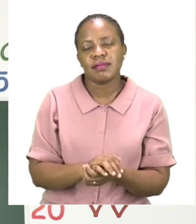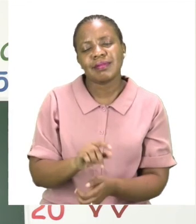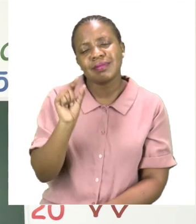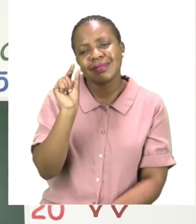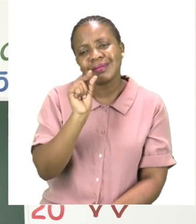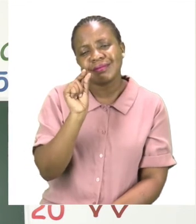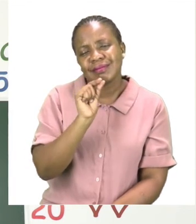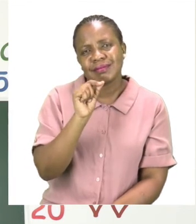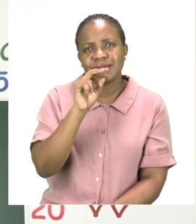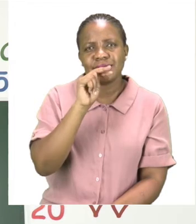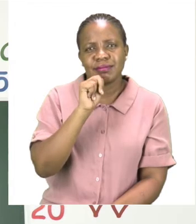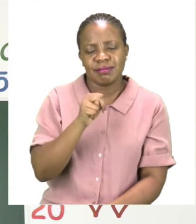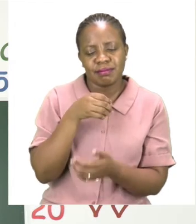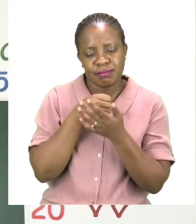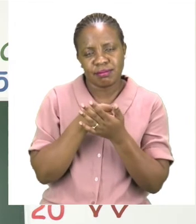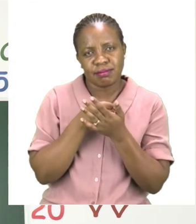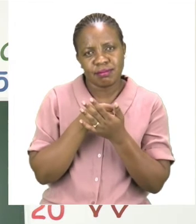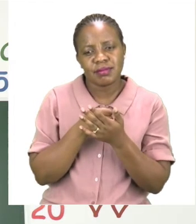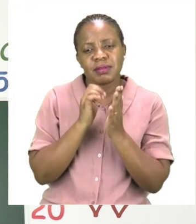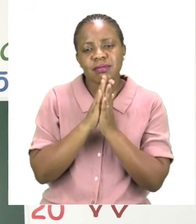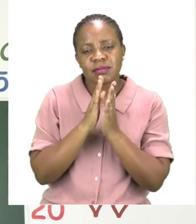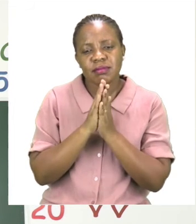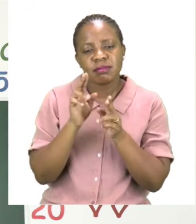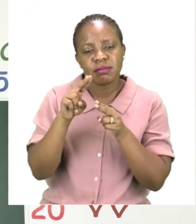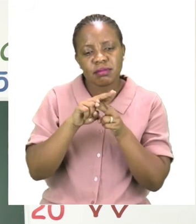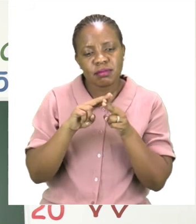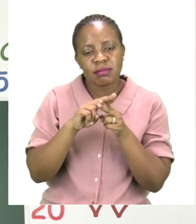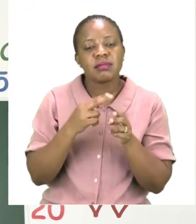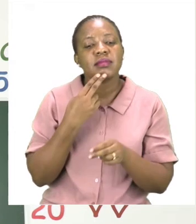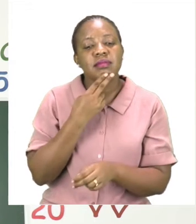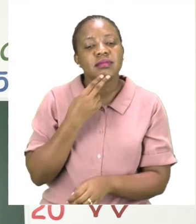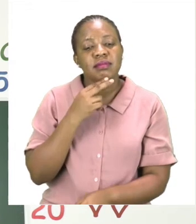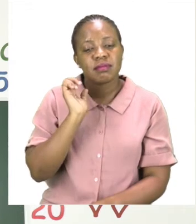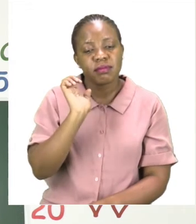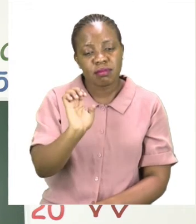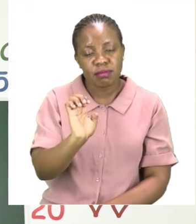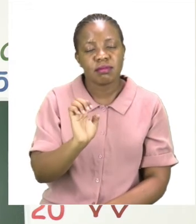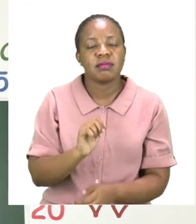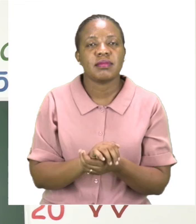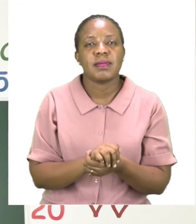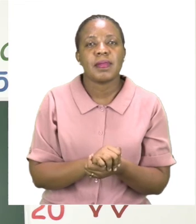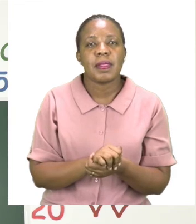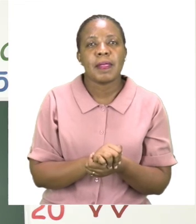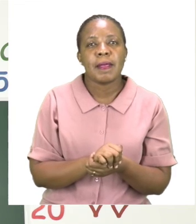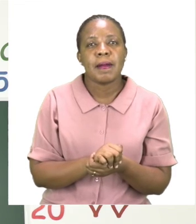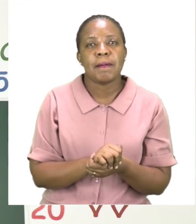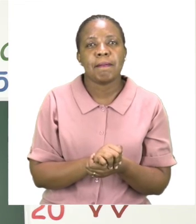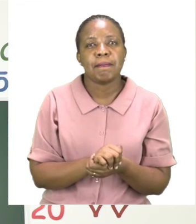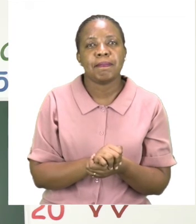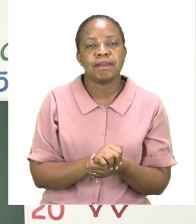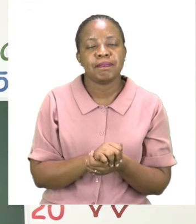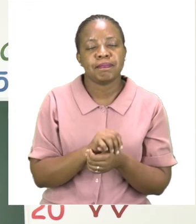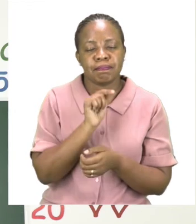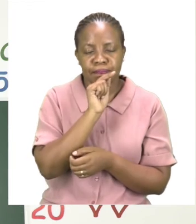letter, let's try. You with your pencil, me with my chalk. Let's go. We start from the dotted